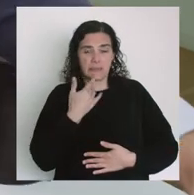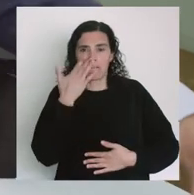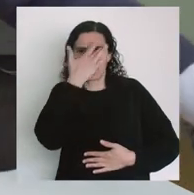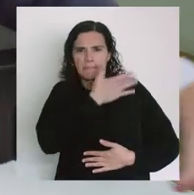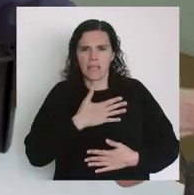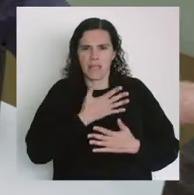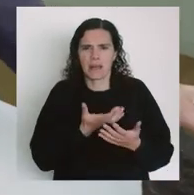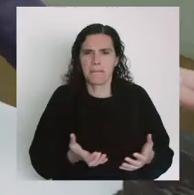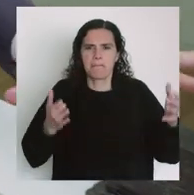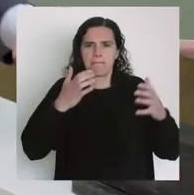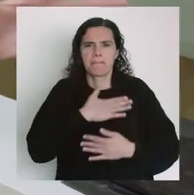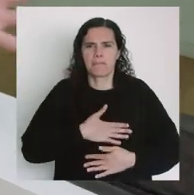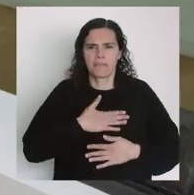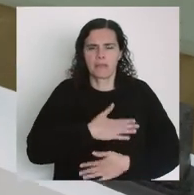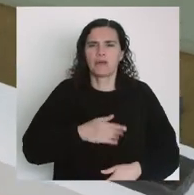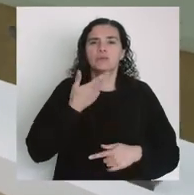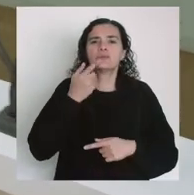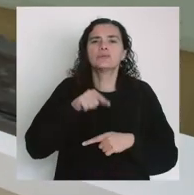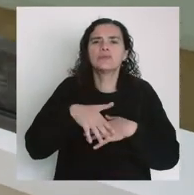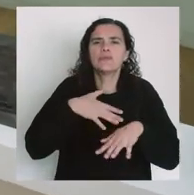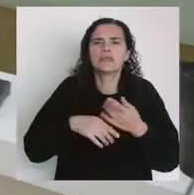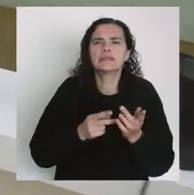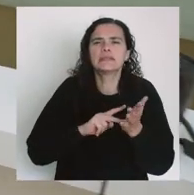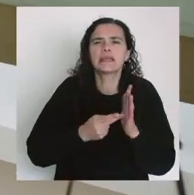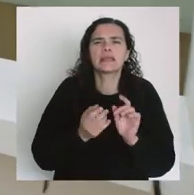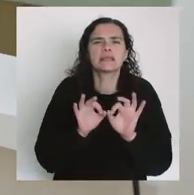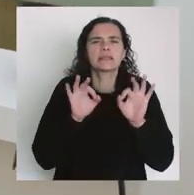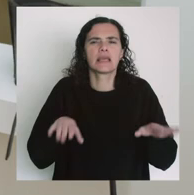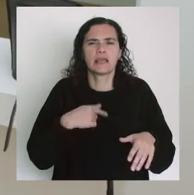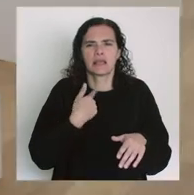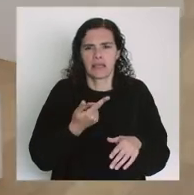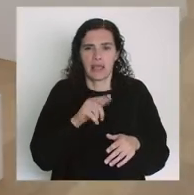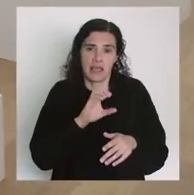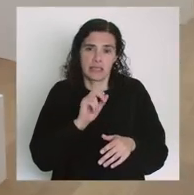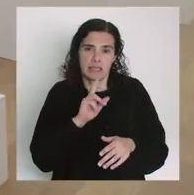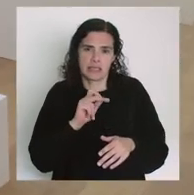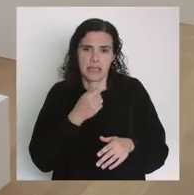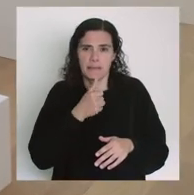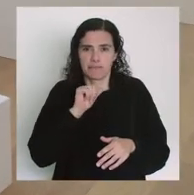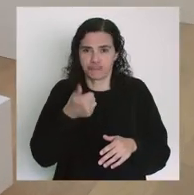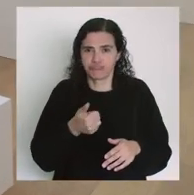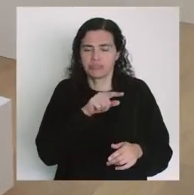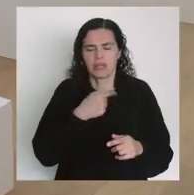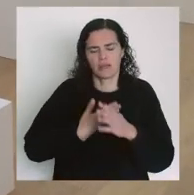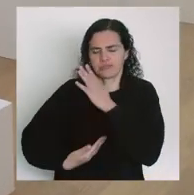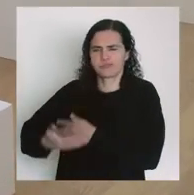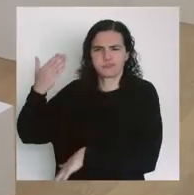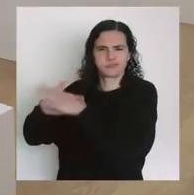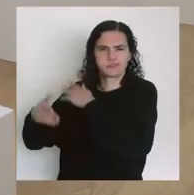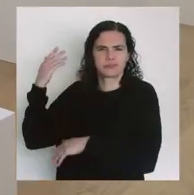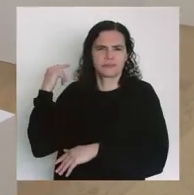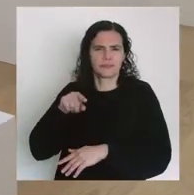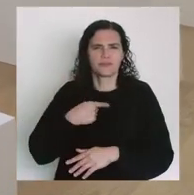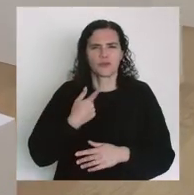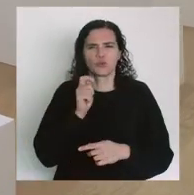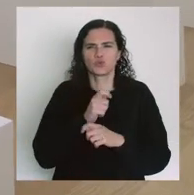black bathtub made again with the same technique of lost wax, very rudimentary